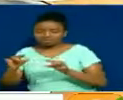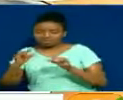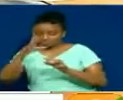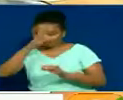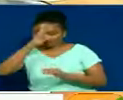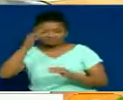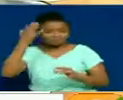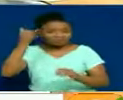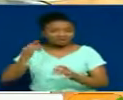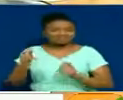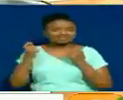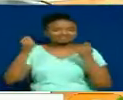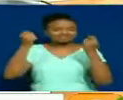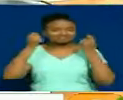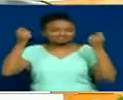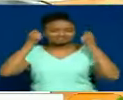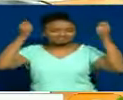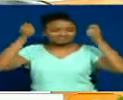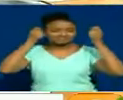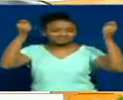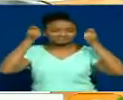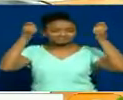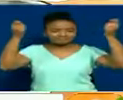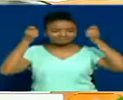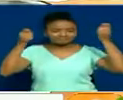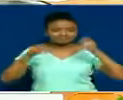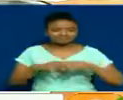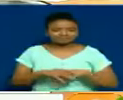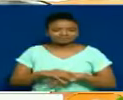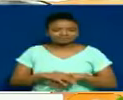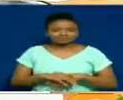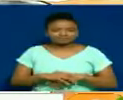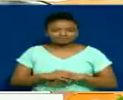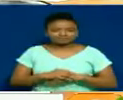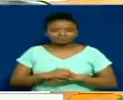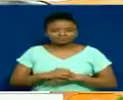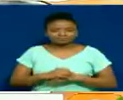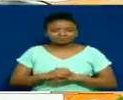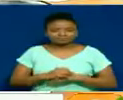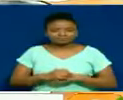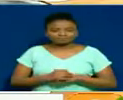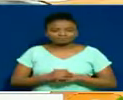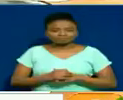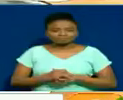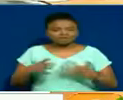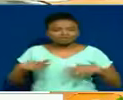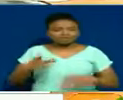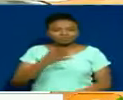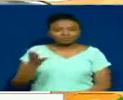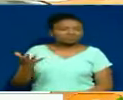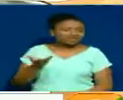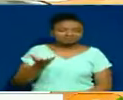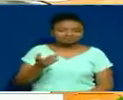to protest evictions. Now, the residents torched or overpowered the police and torched an excavator and truck